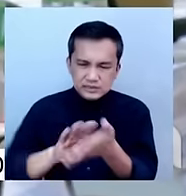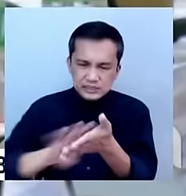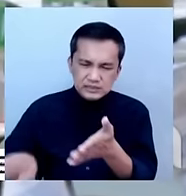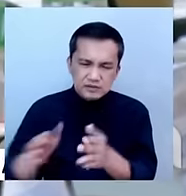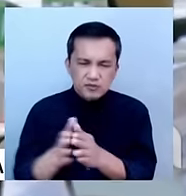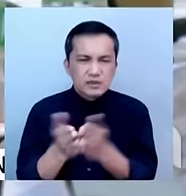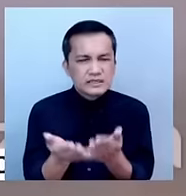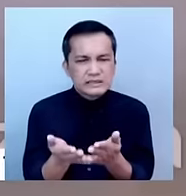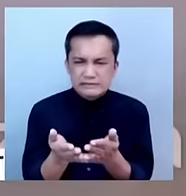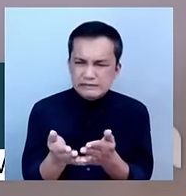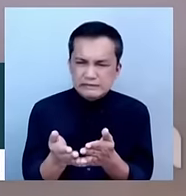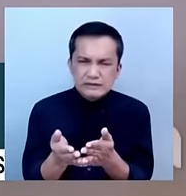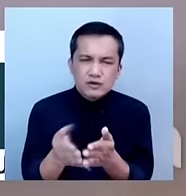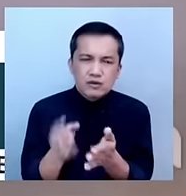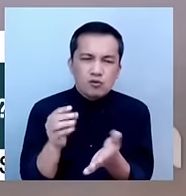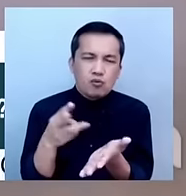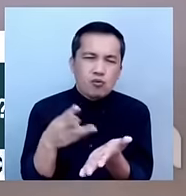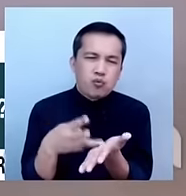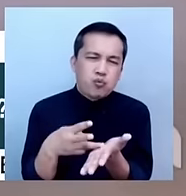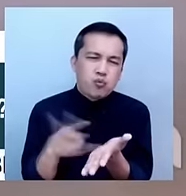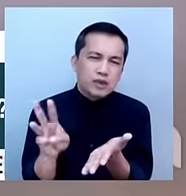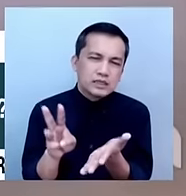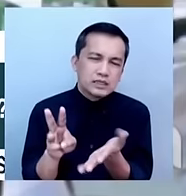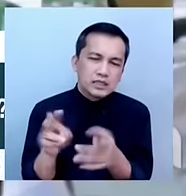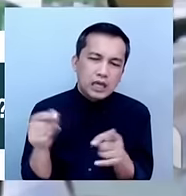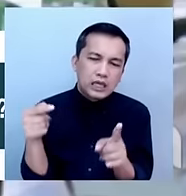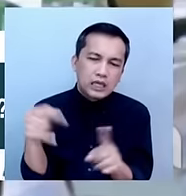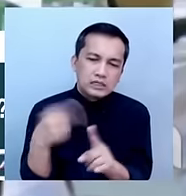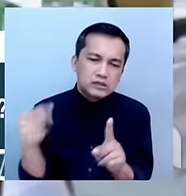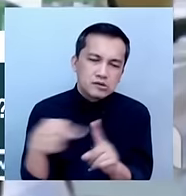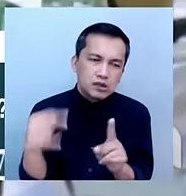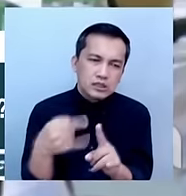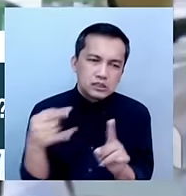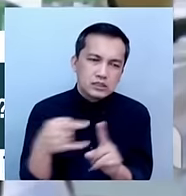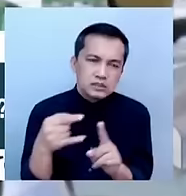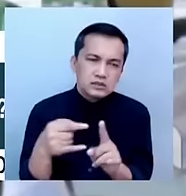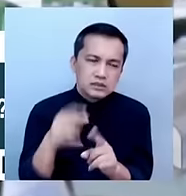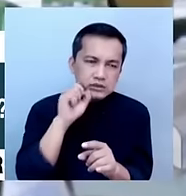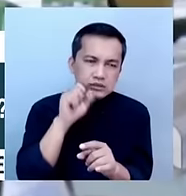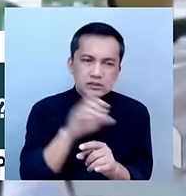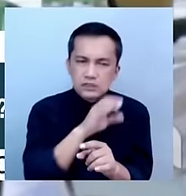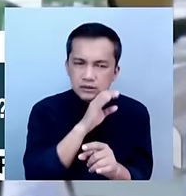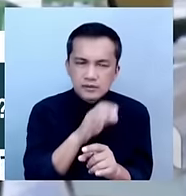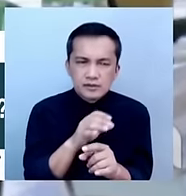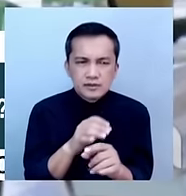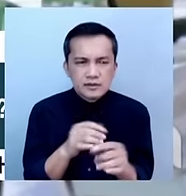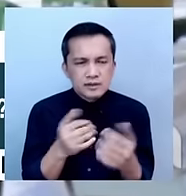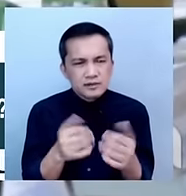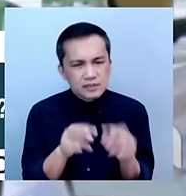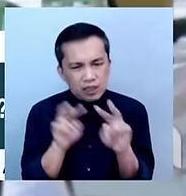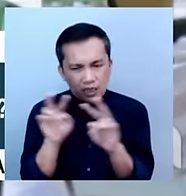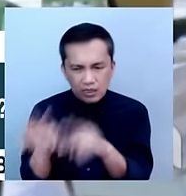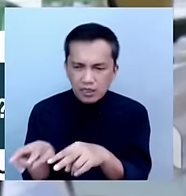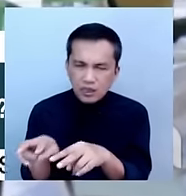because this is useless. This is an insult to all the senior citizens because para mong tinitignan ng